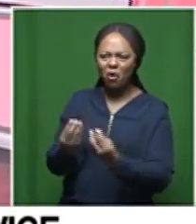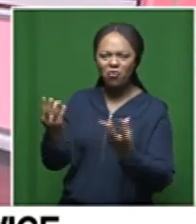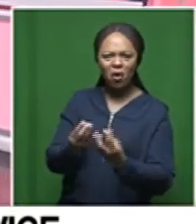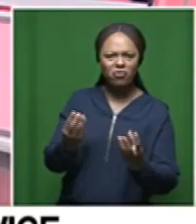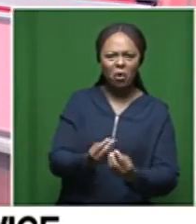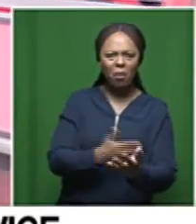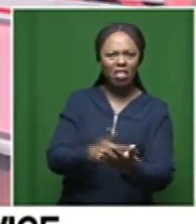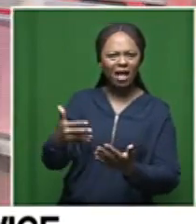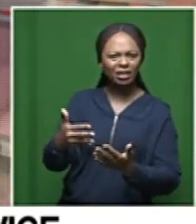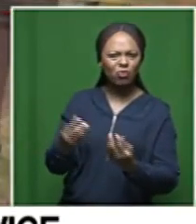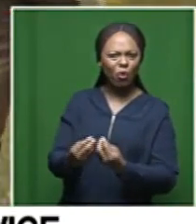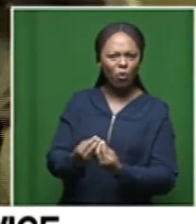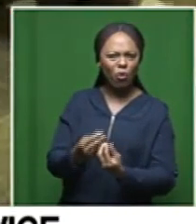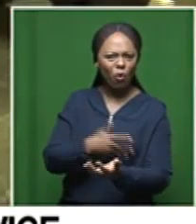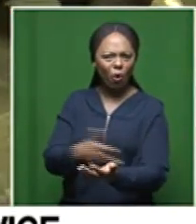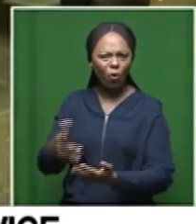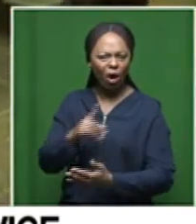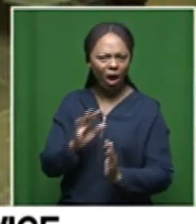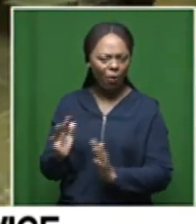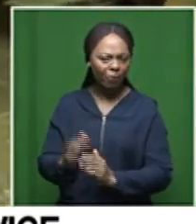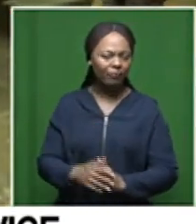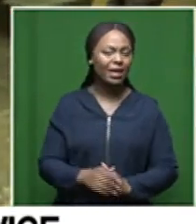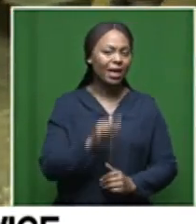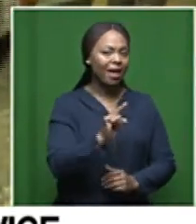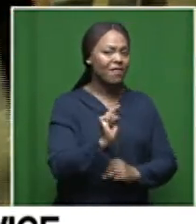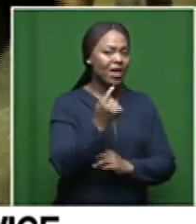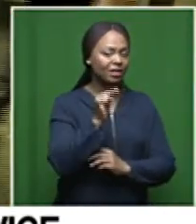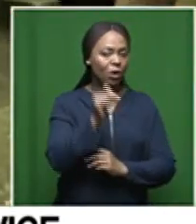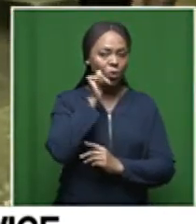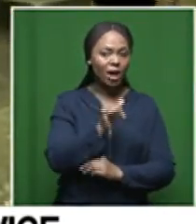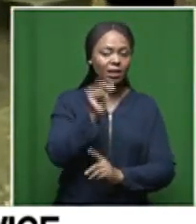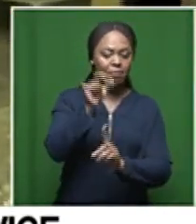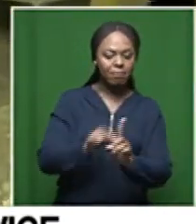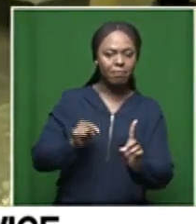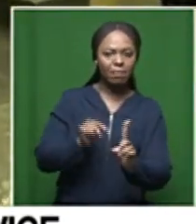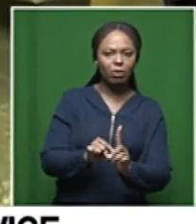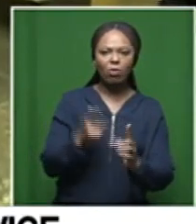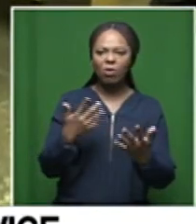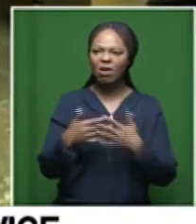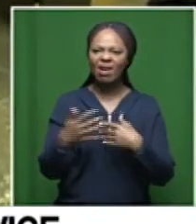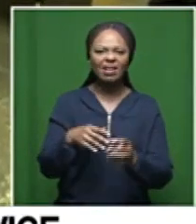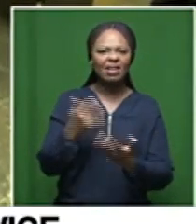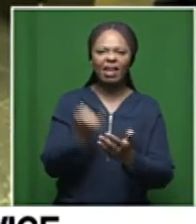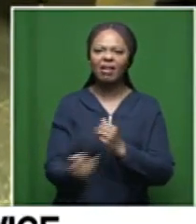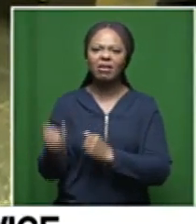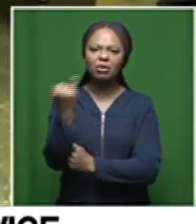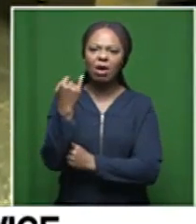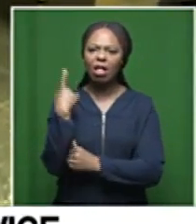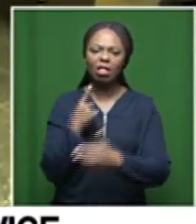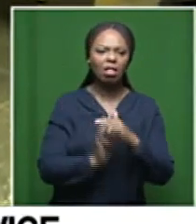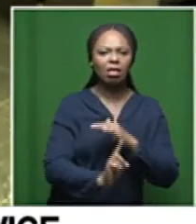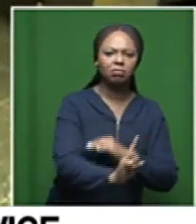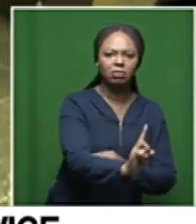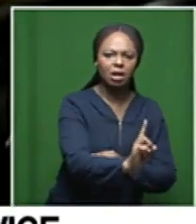Well, first and foremost, when donors present or any member of the public wants to donate,